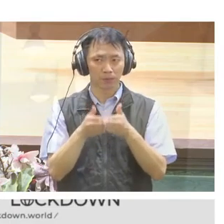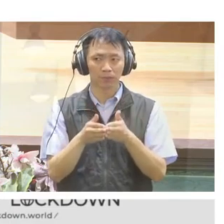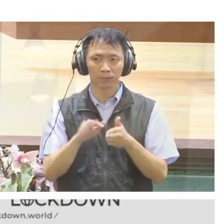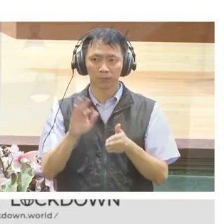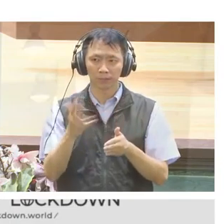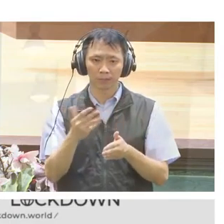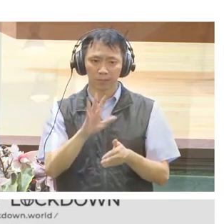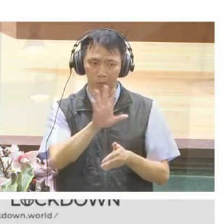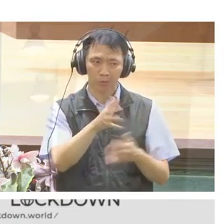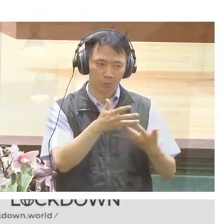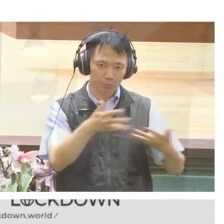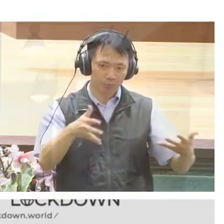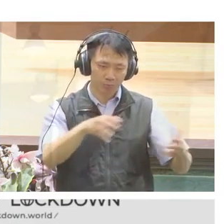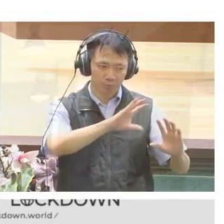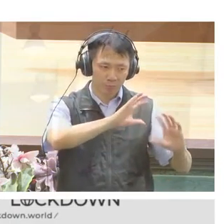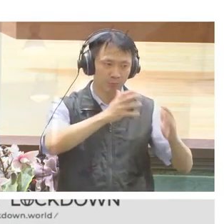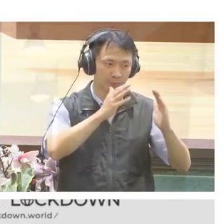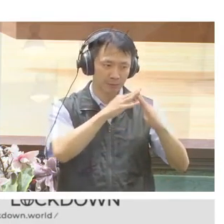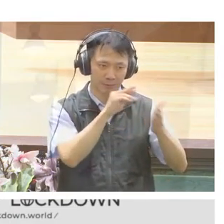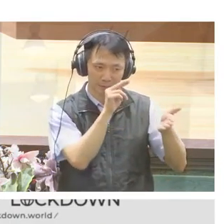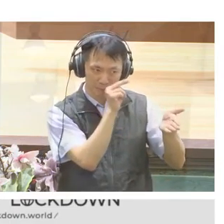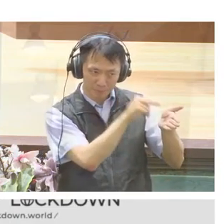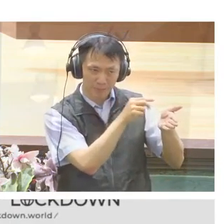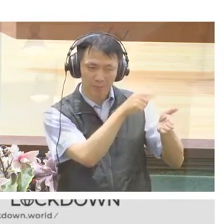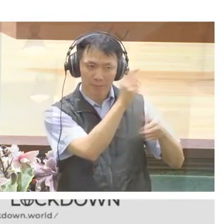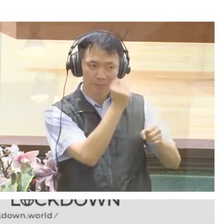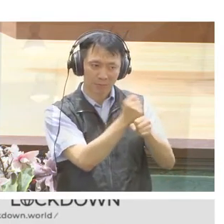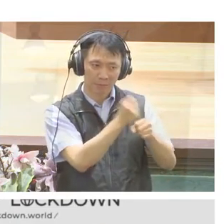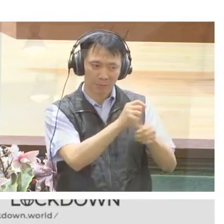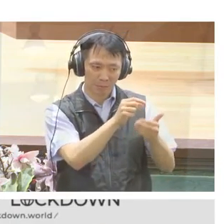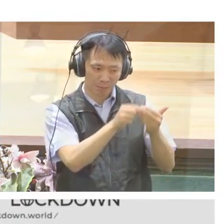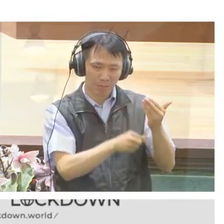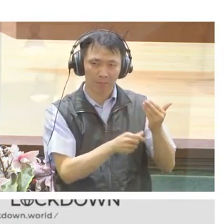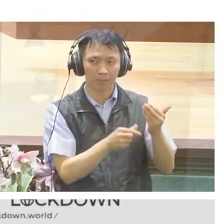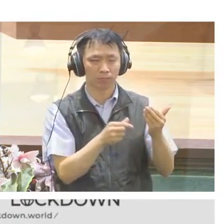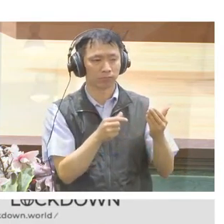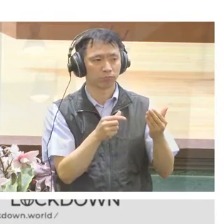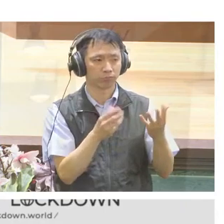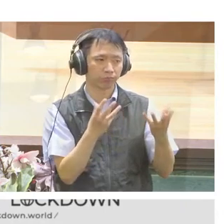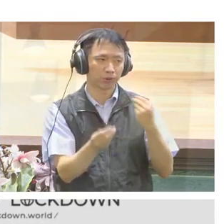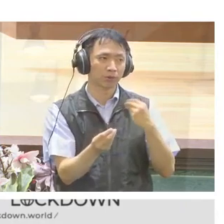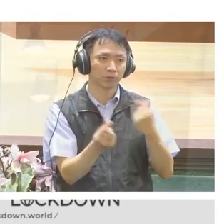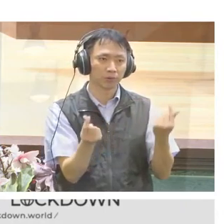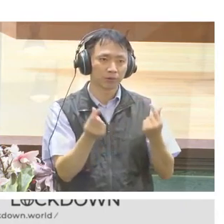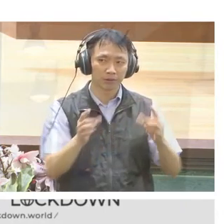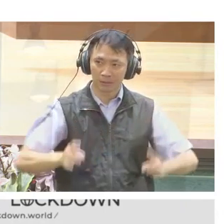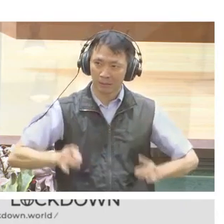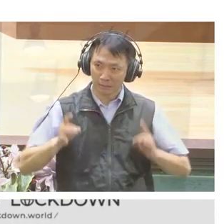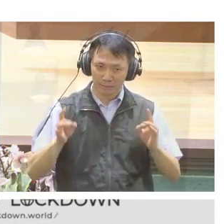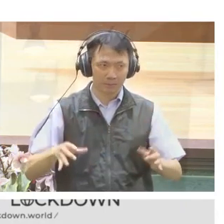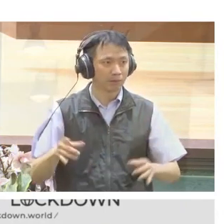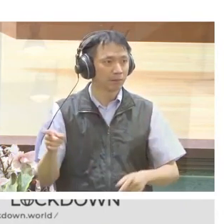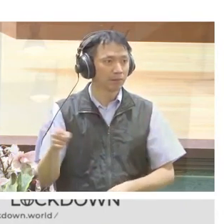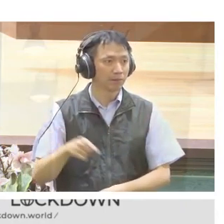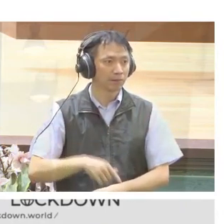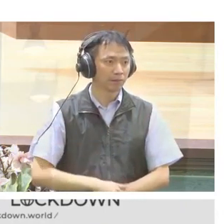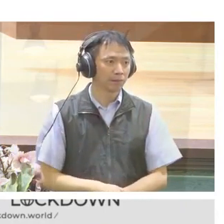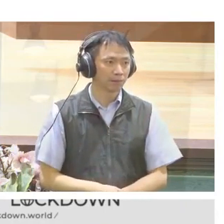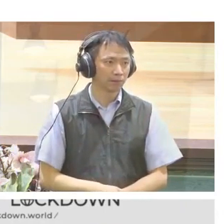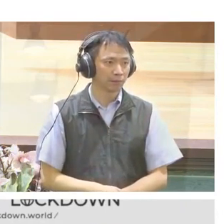across. Australia is an example of this because they've been very, very harsh to the point where they haven't even let nationals in and out. Now, that's